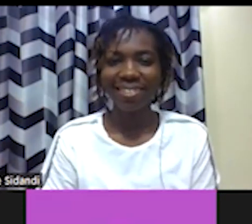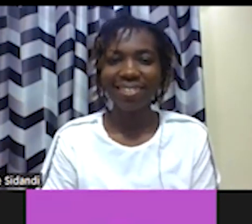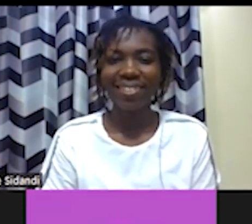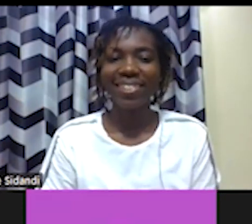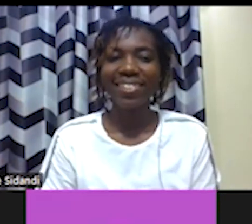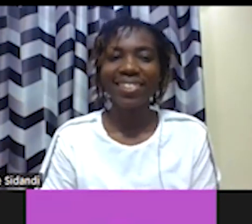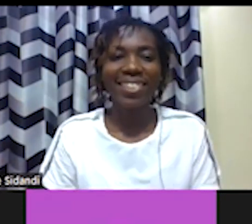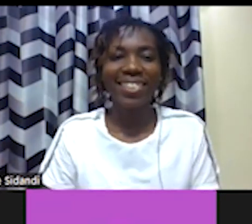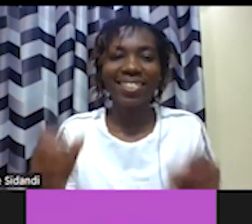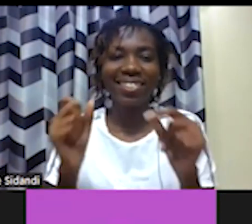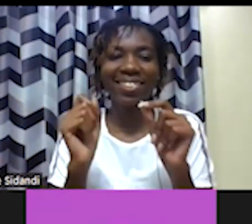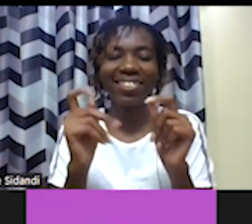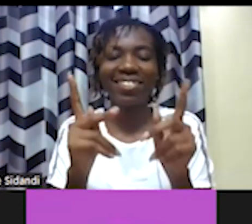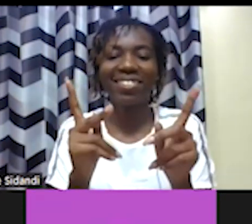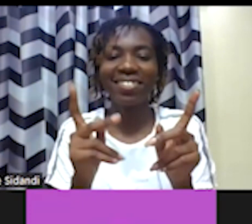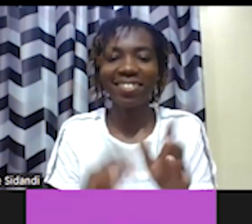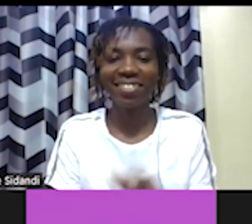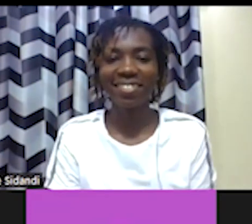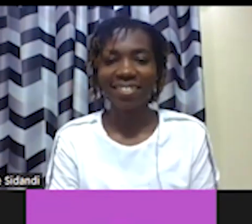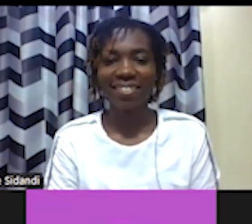All Give us your right. parting shot. Yes.